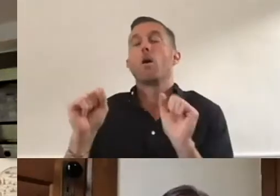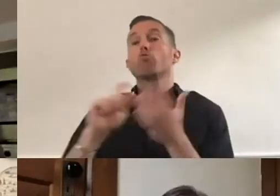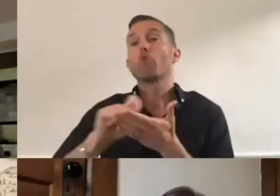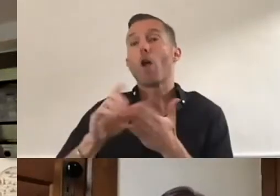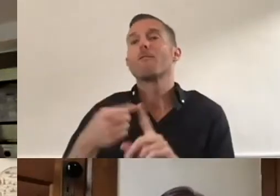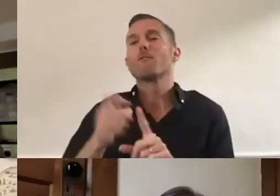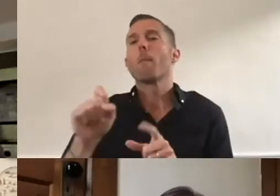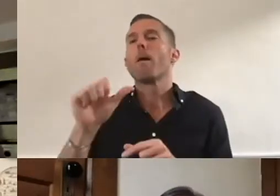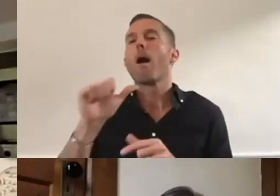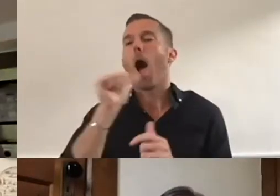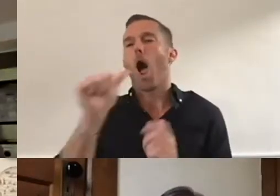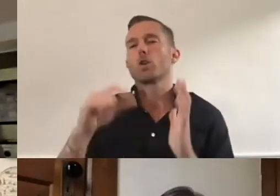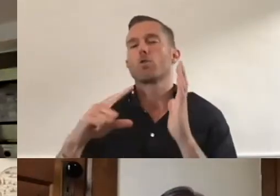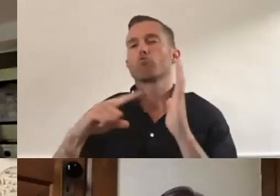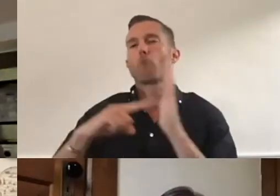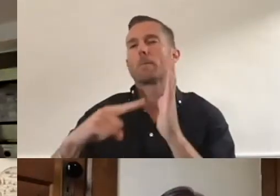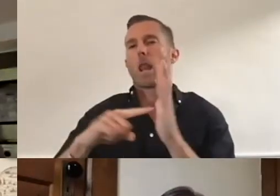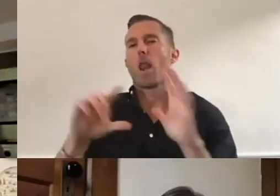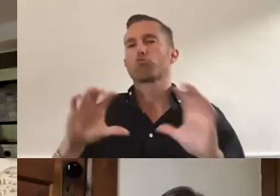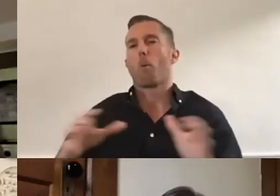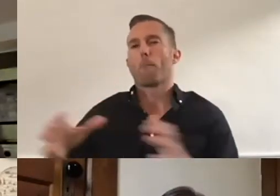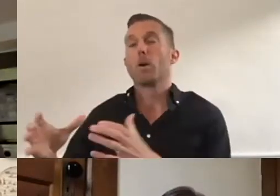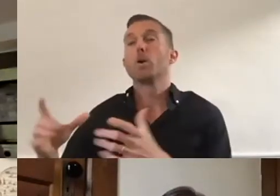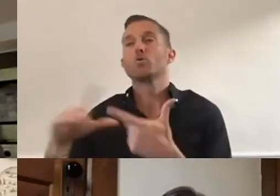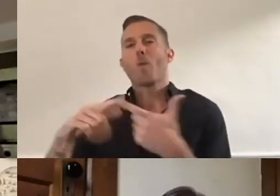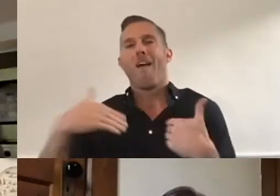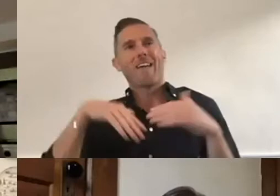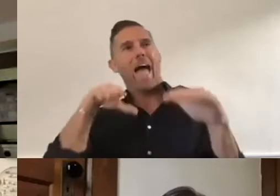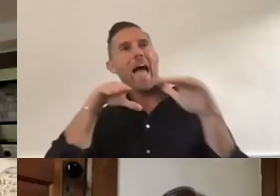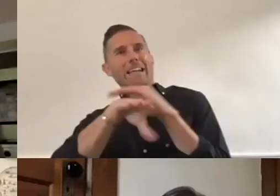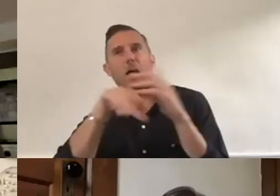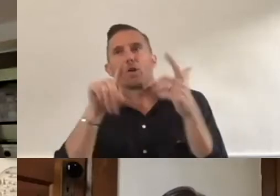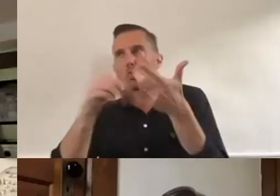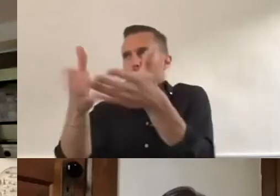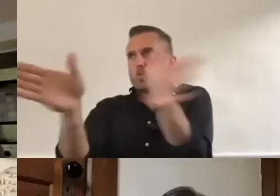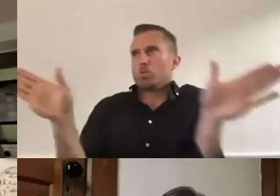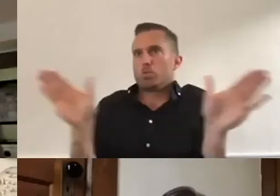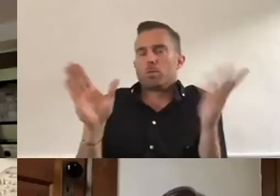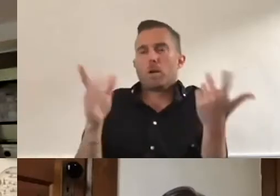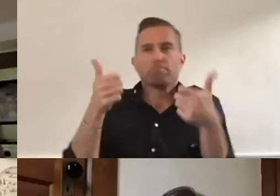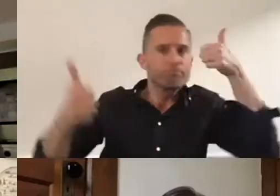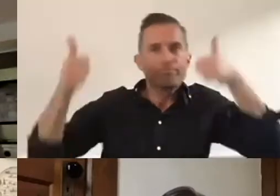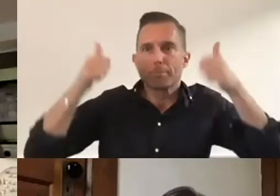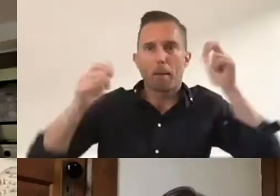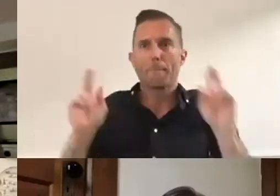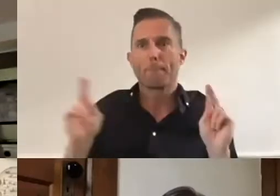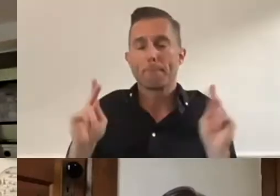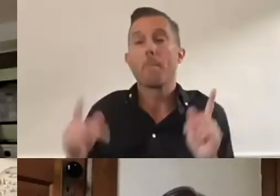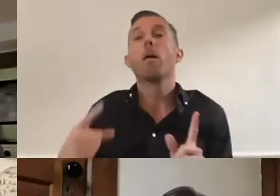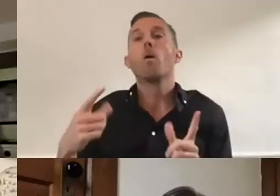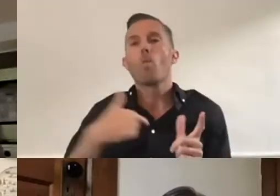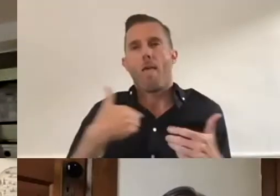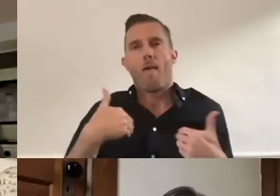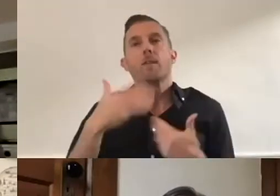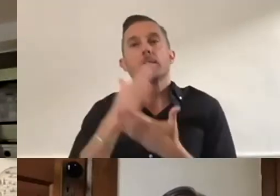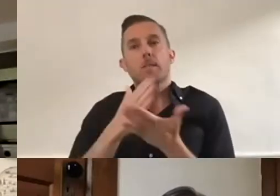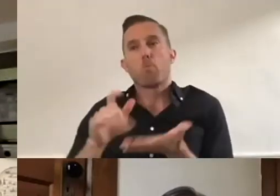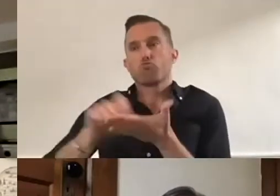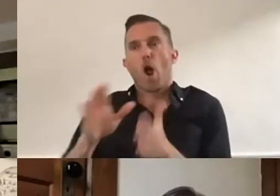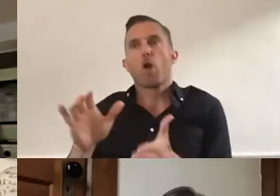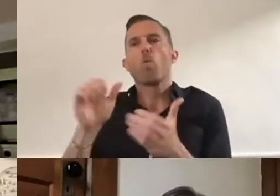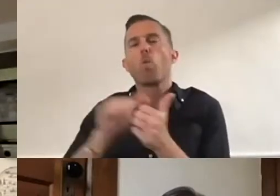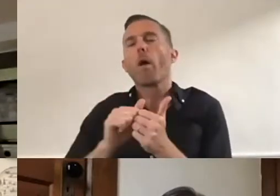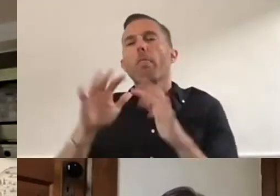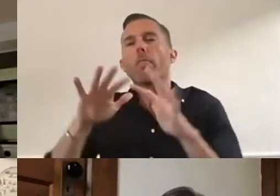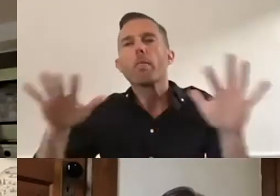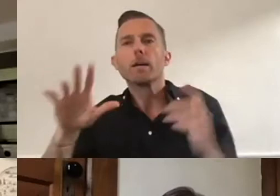access to our executives. In this current class, we actually have 2 writers with neurodisabilities who are, at the